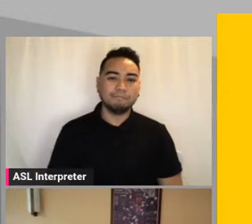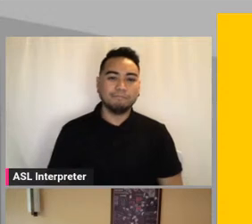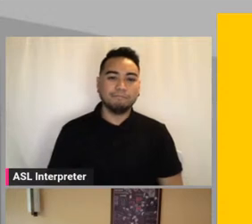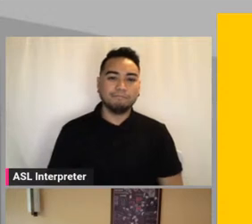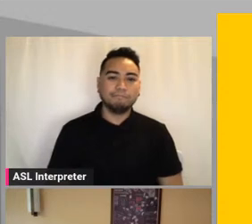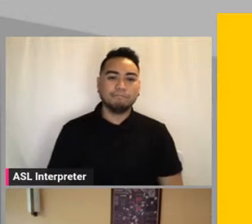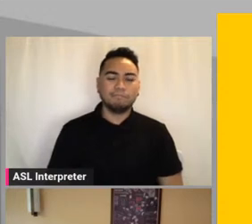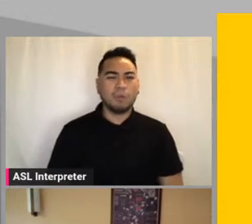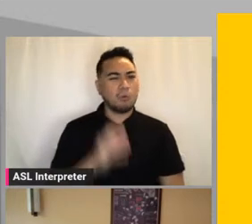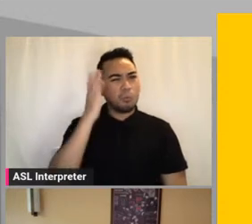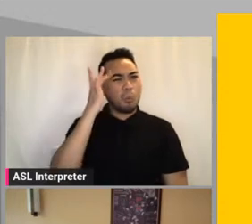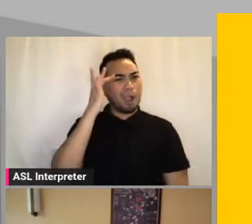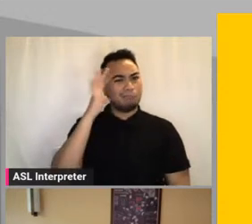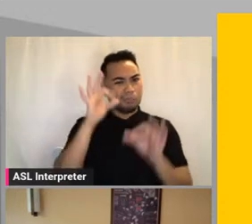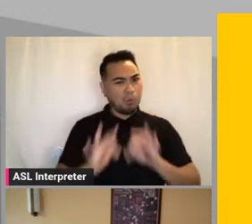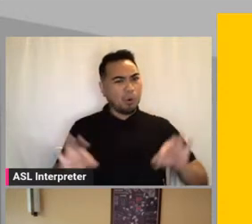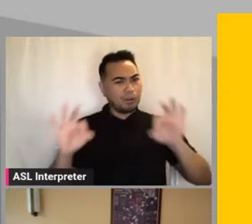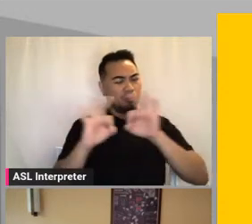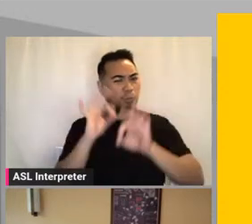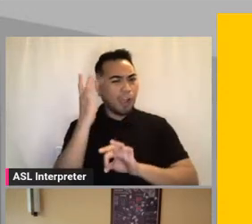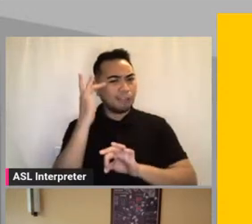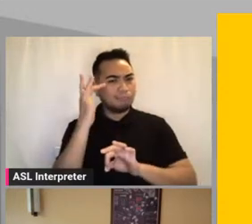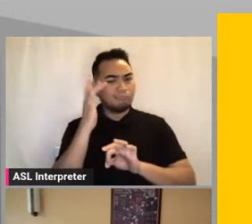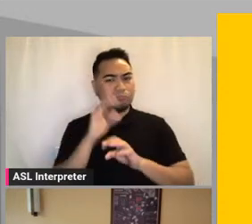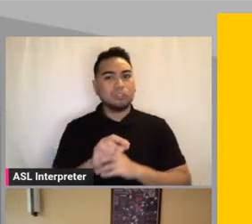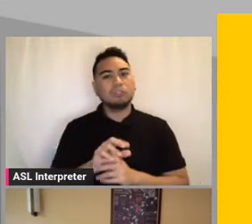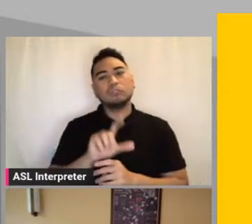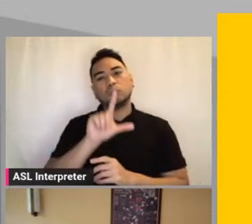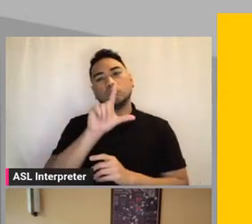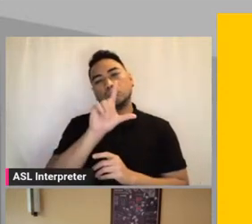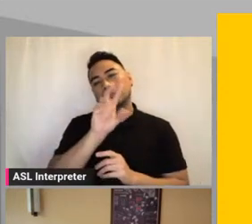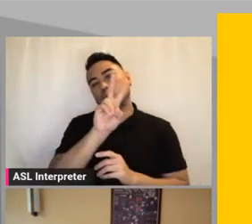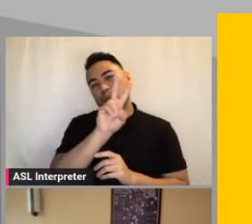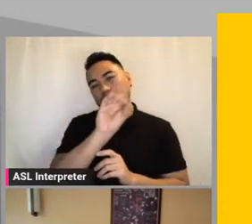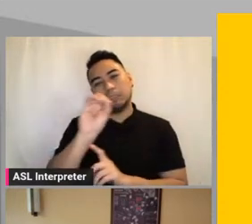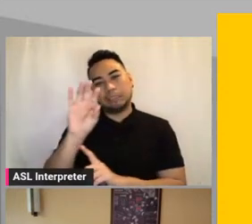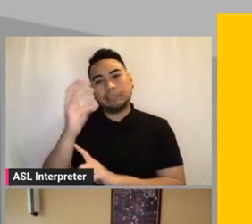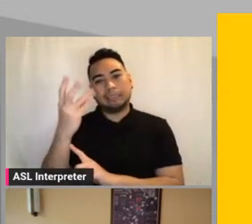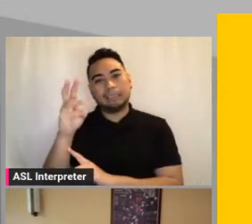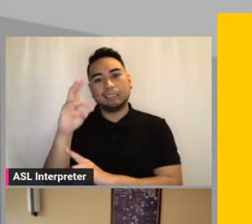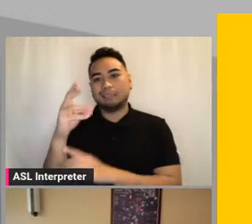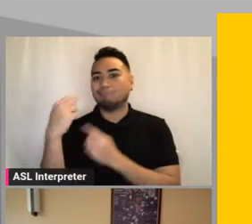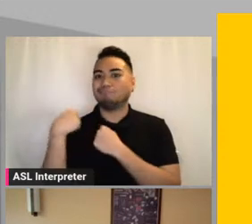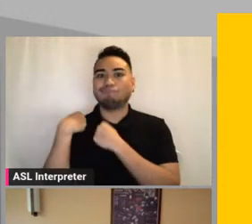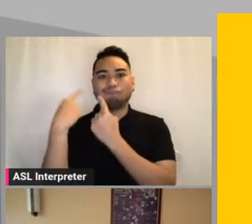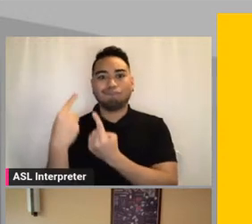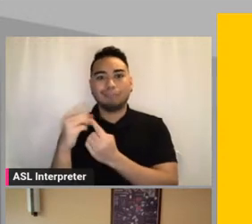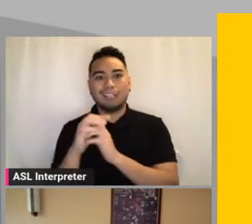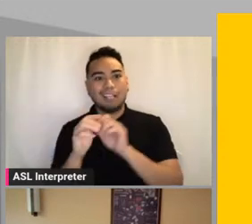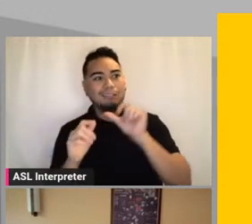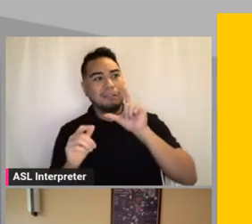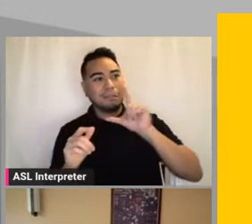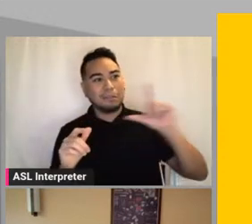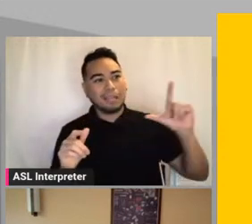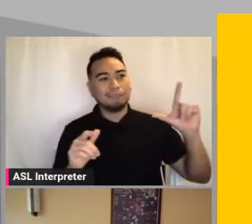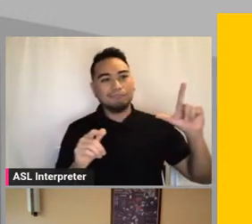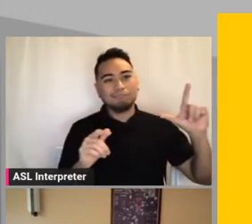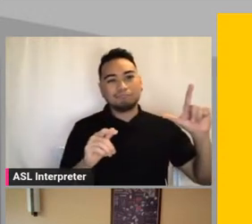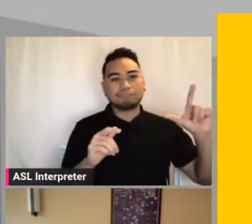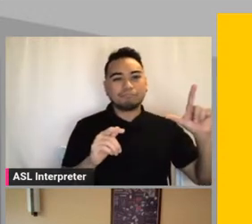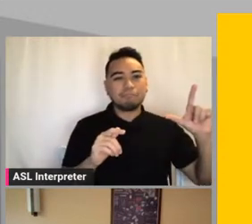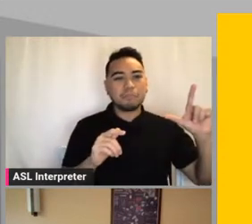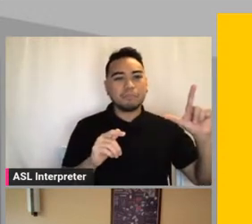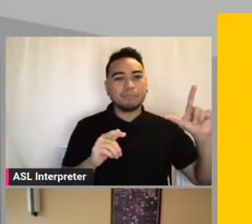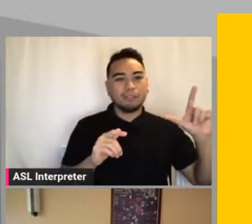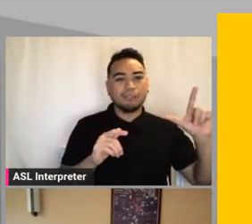Why this matters. Since 2016, much of the left has moved beyond abstentionism. And it made a difference